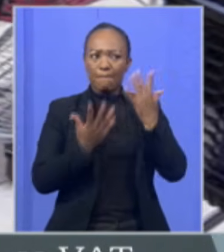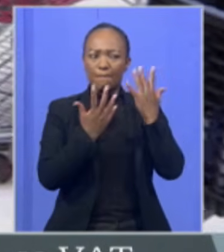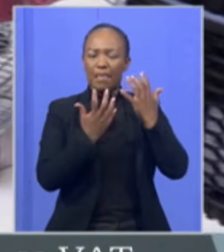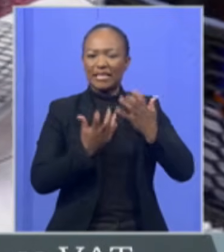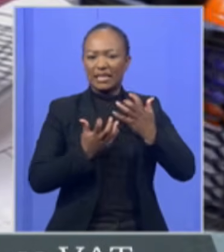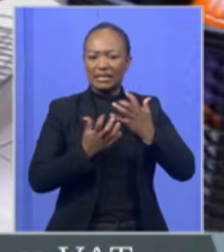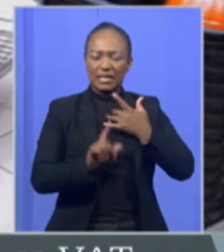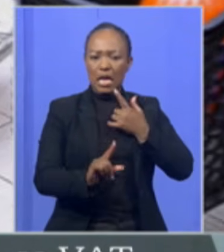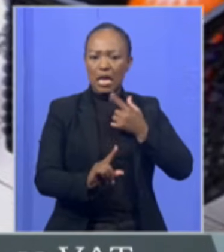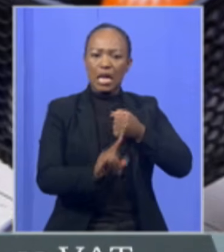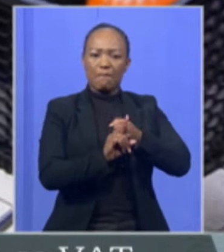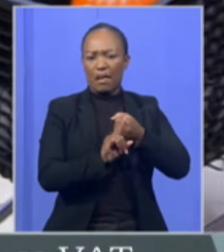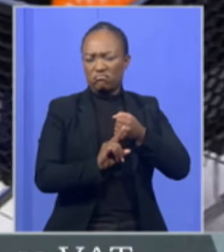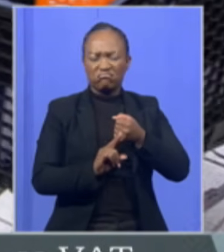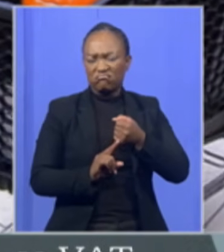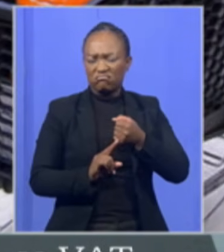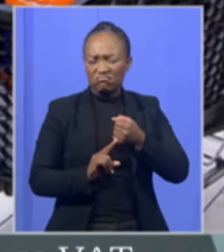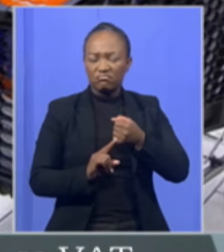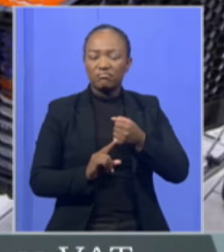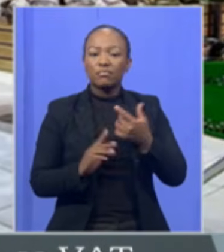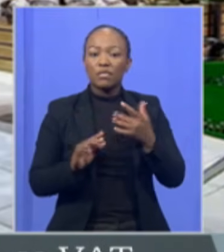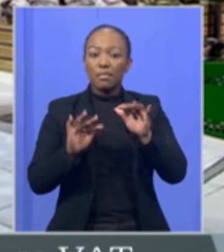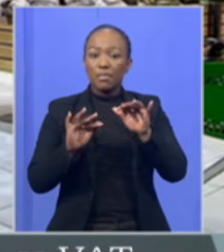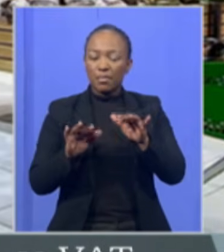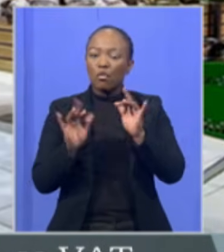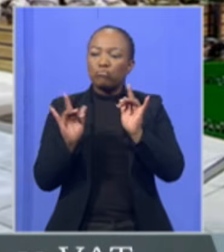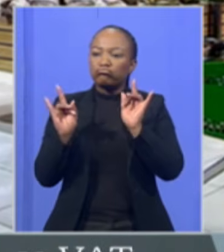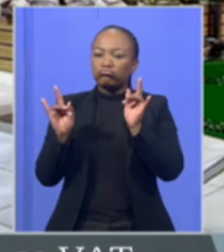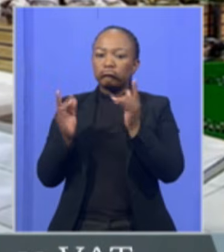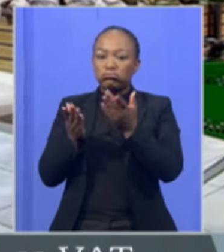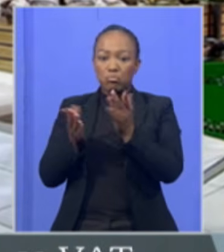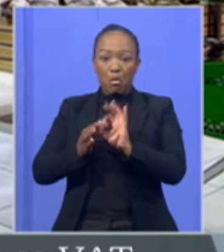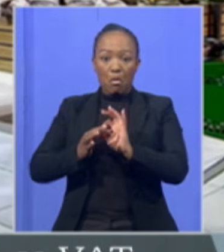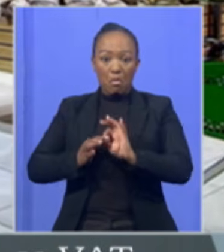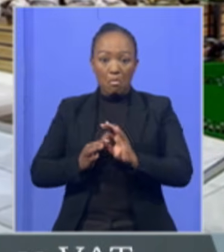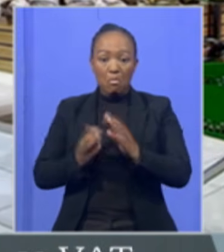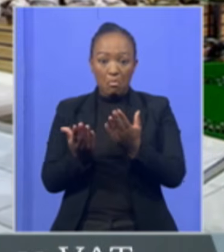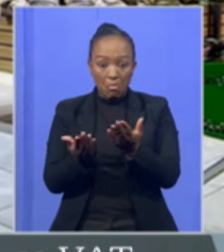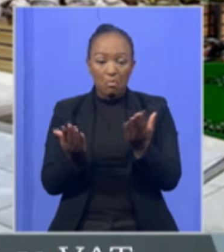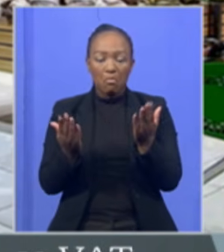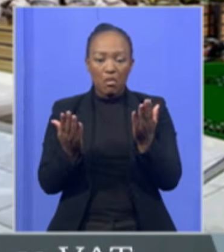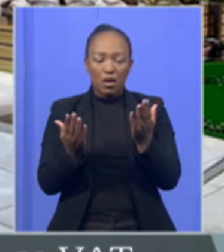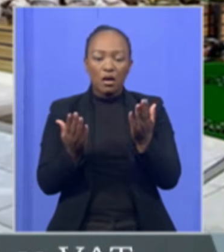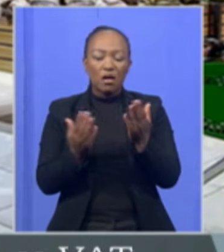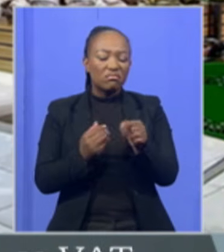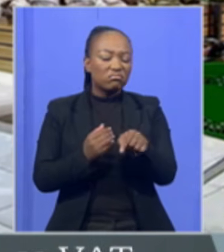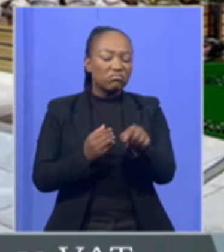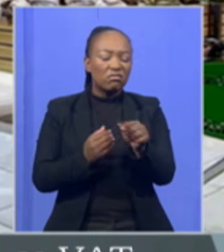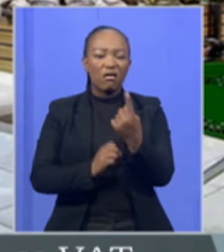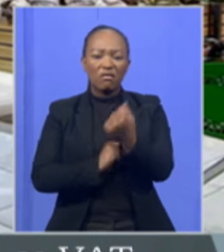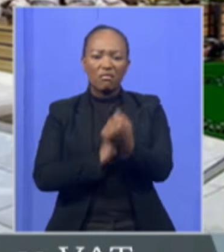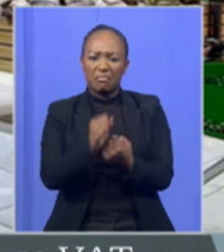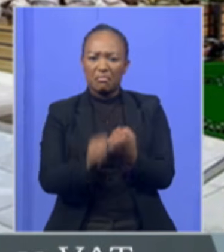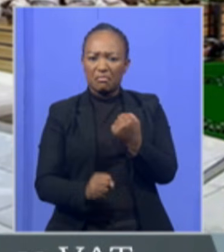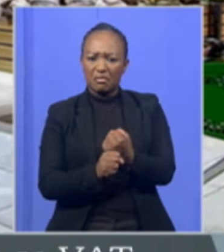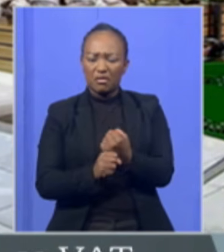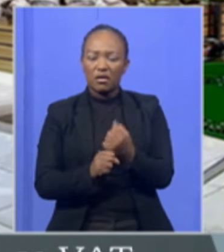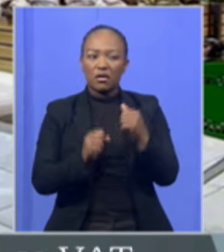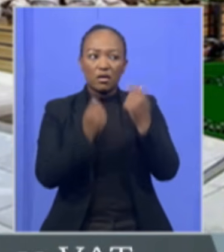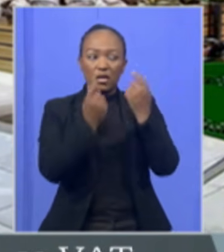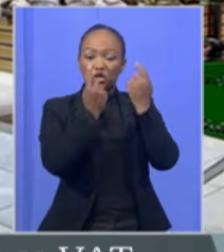any case, for the viewers, it's really that over the course of the year, typically